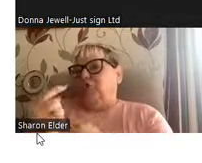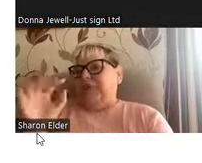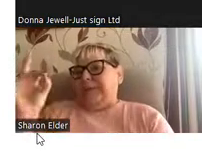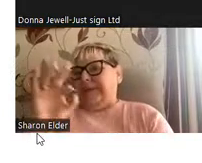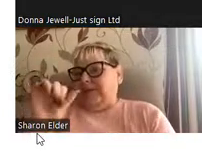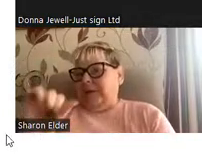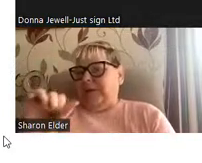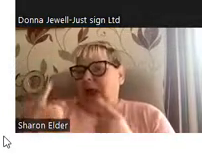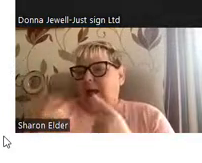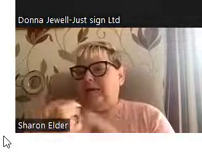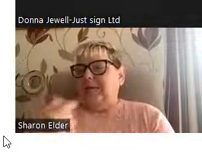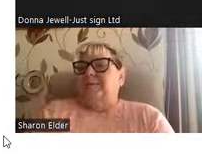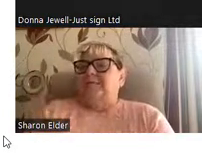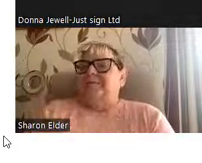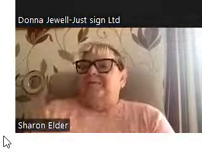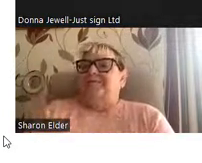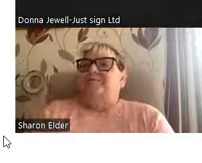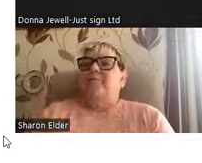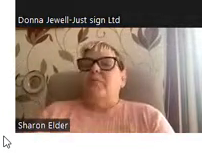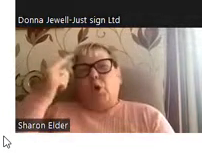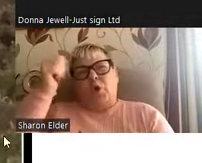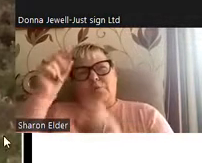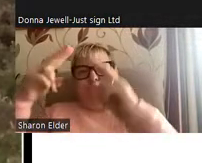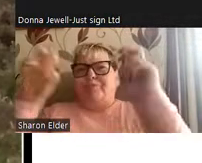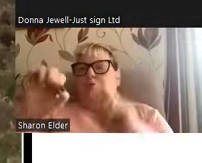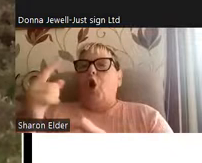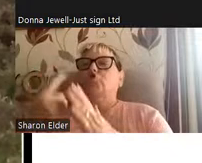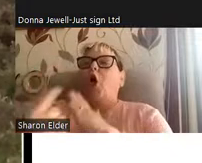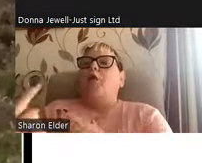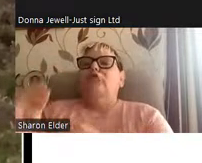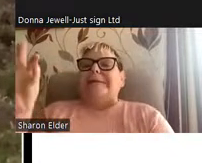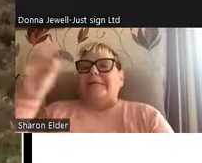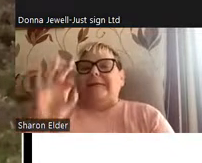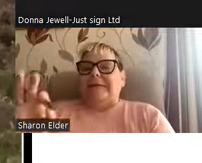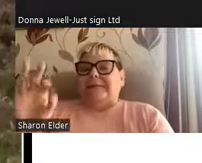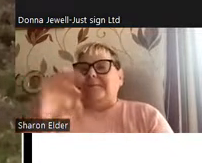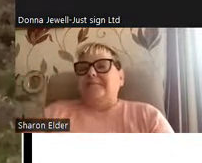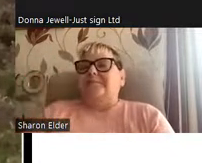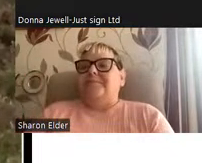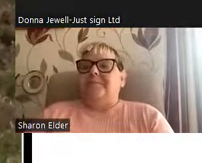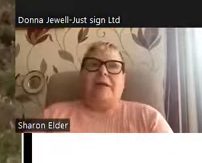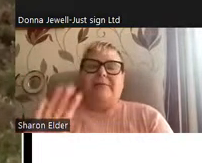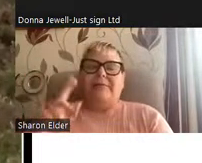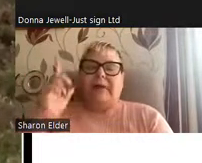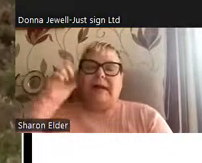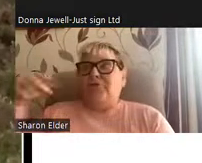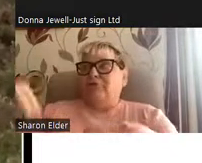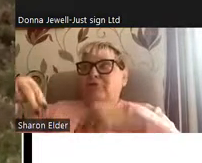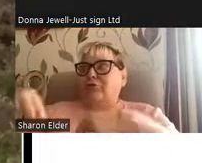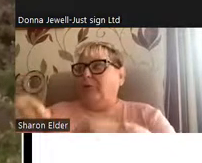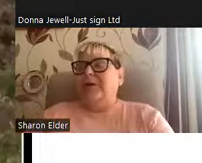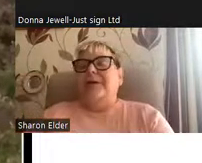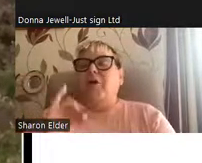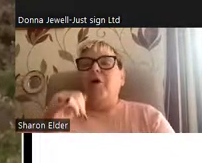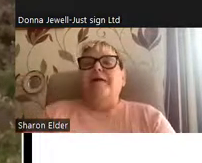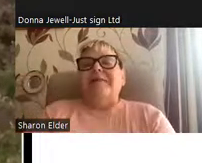answer. They're known as solitary bees, just to let you know. Oh, that's it on again. But